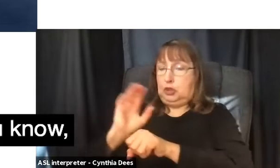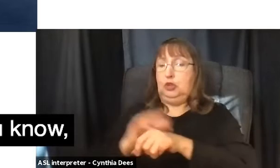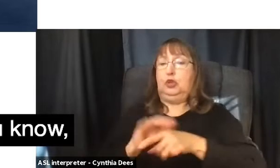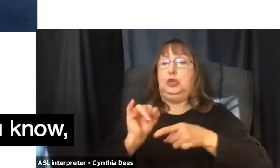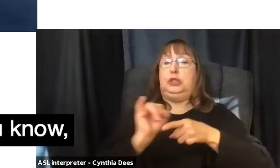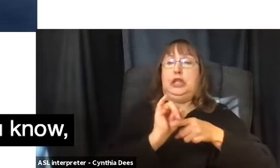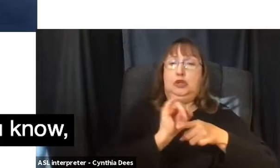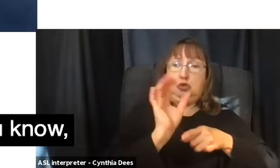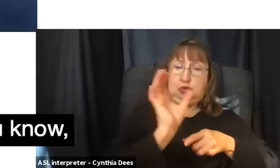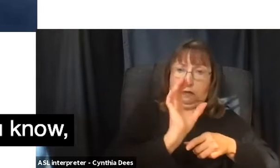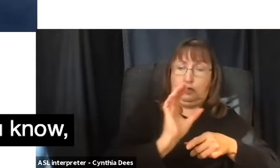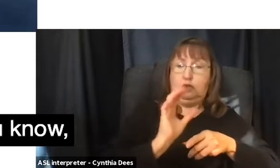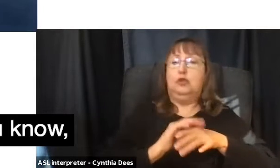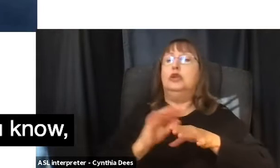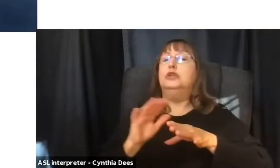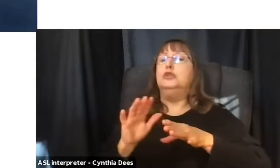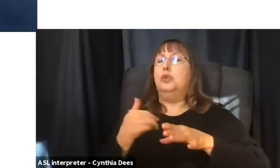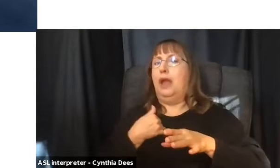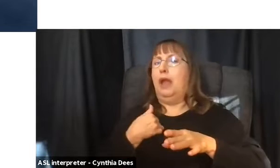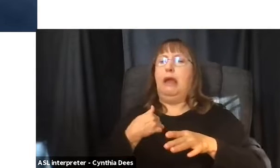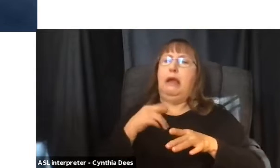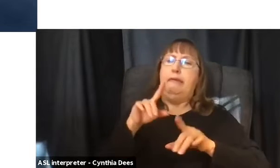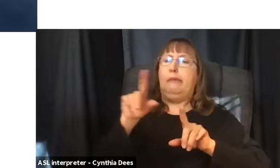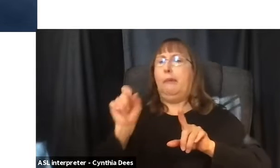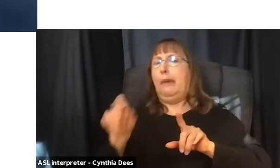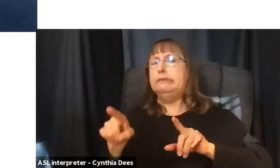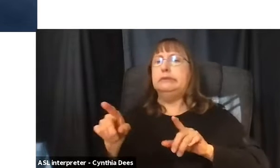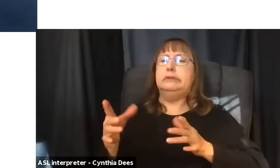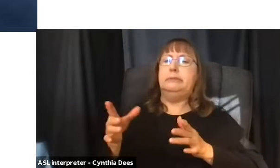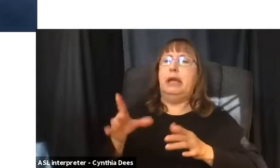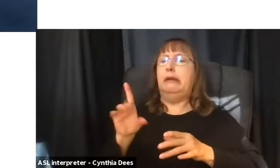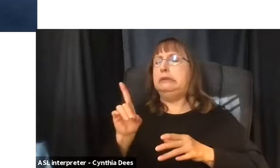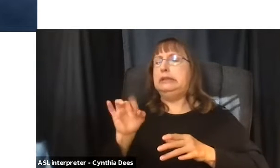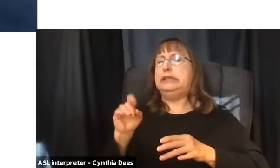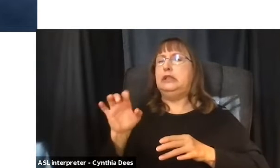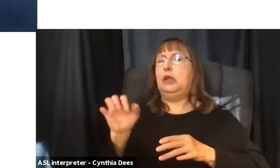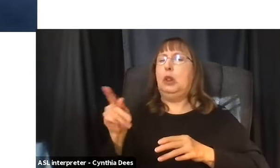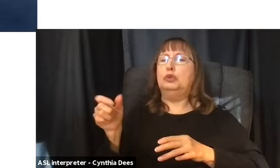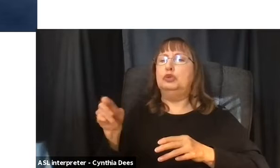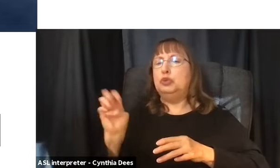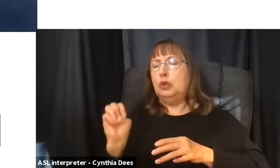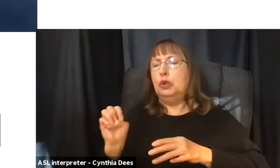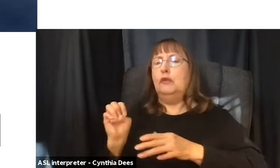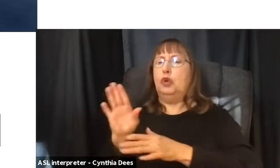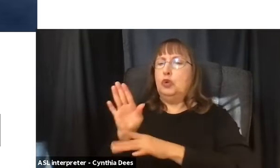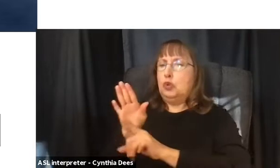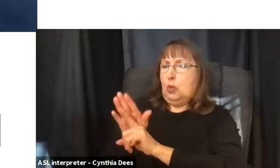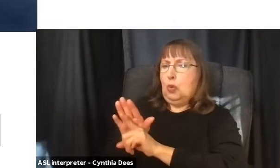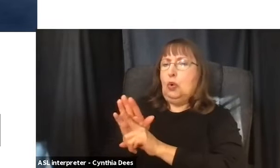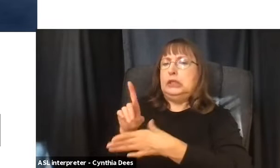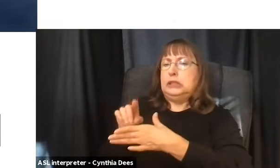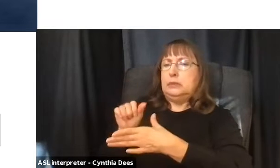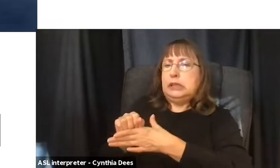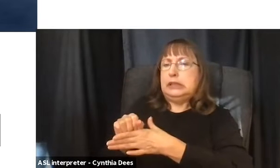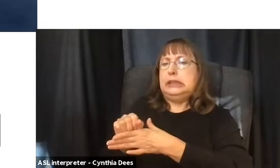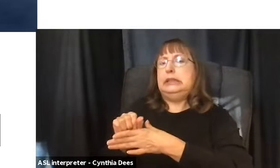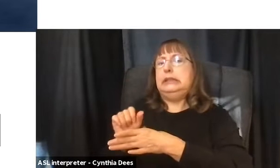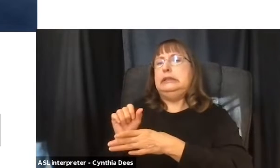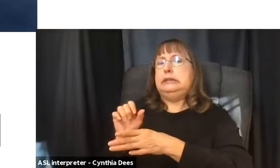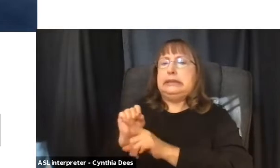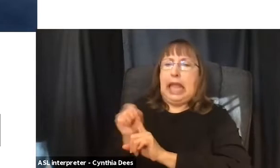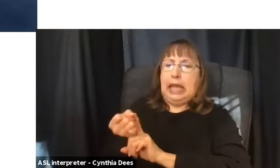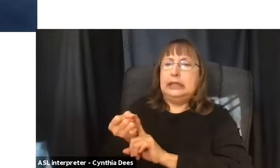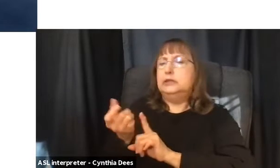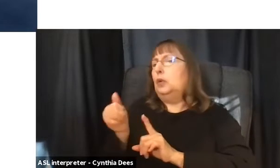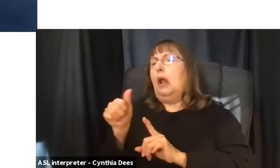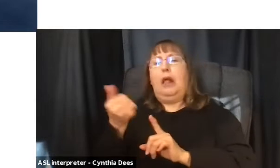you have questions about, disclosure in terms of your disability status or any other questions really about